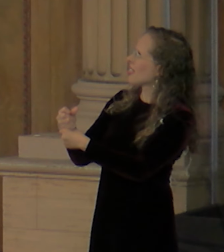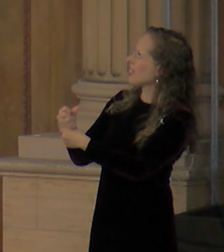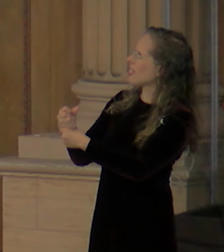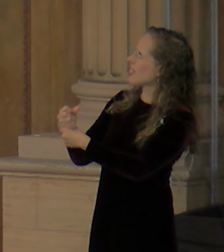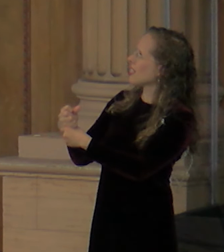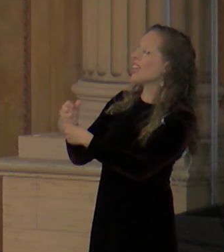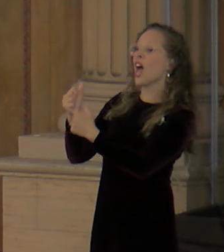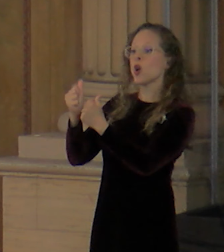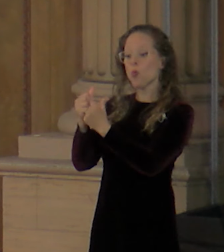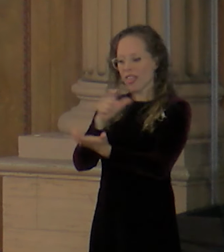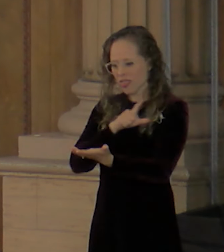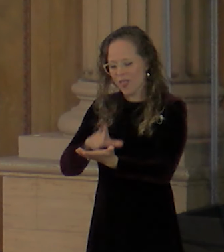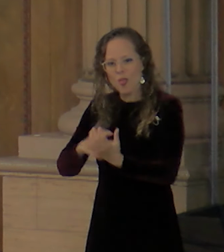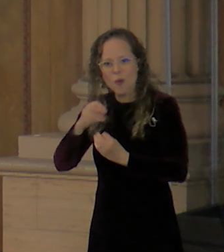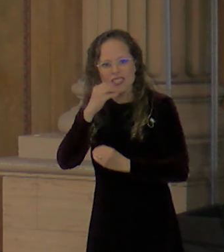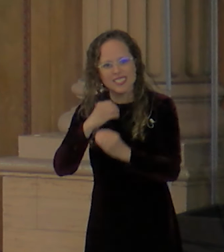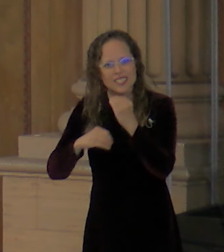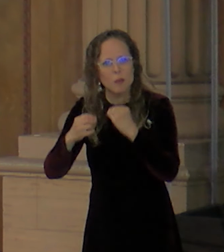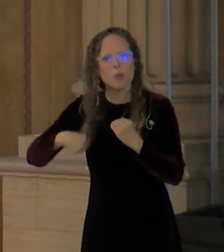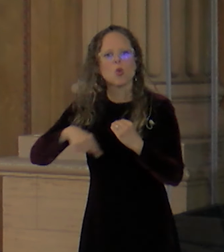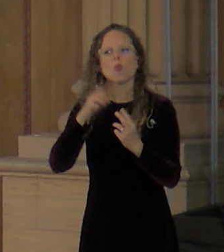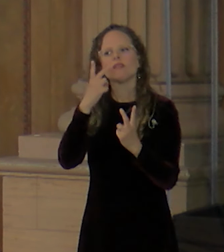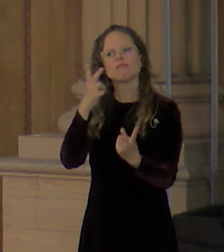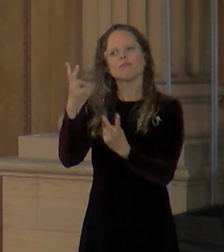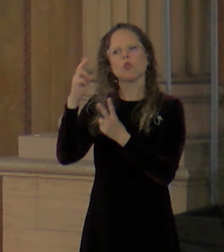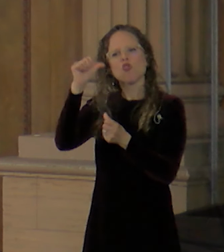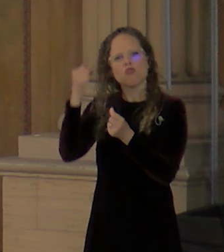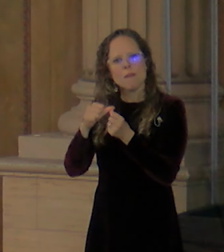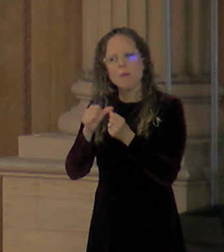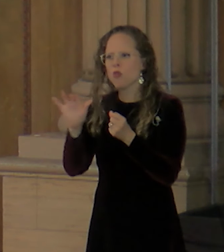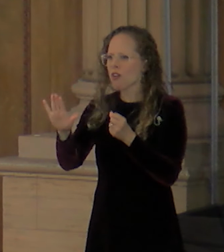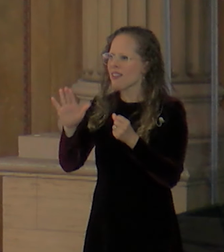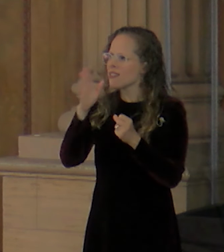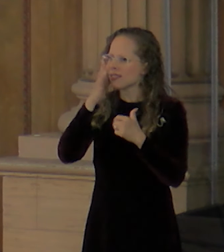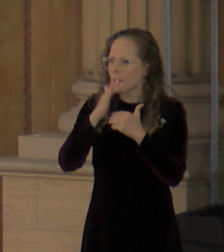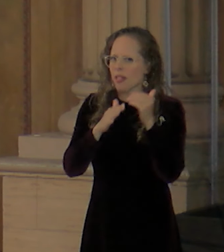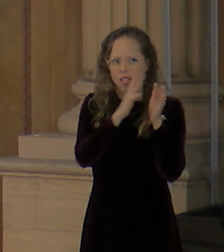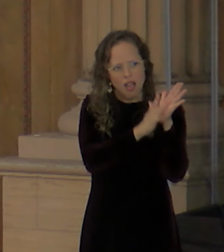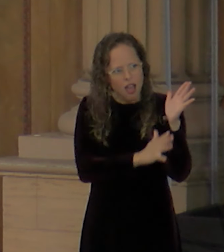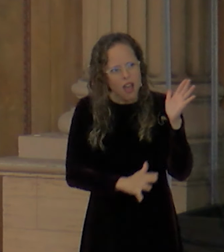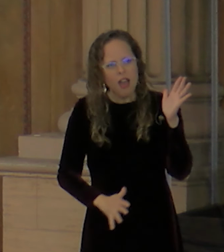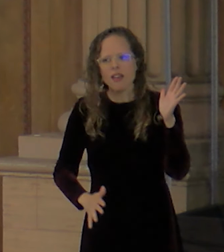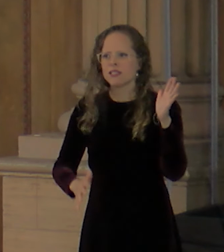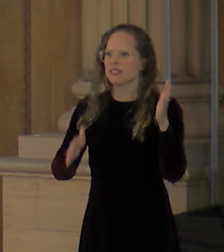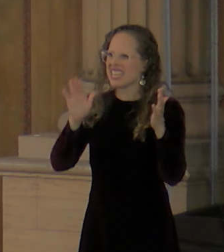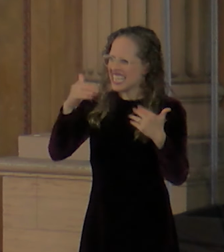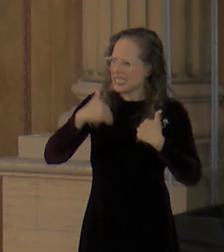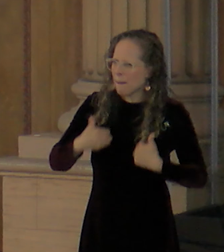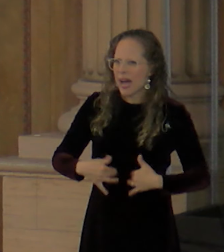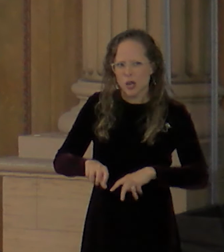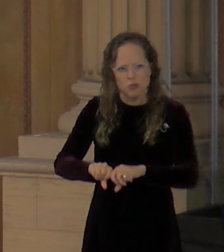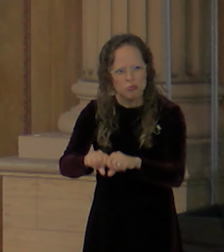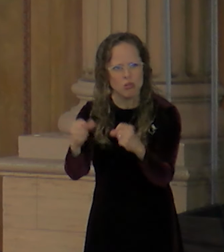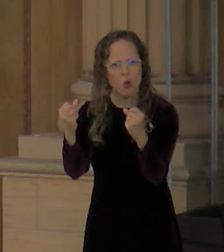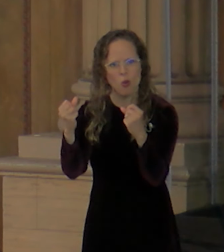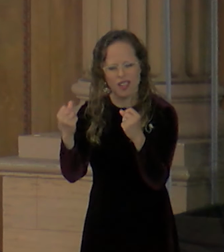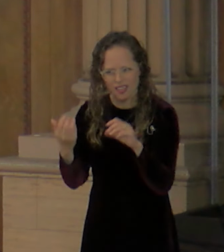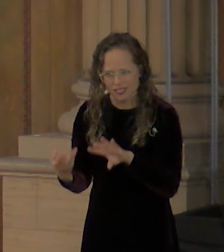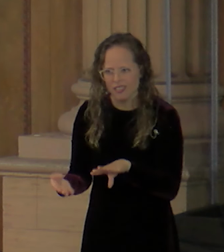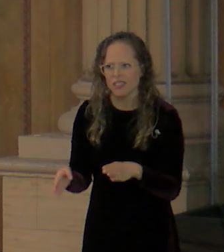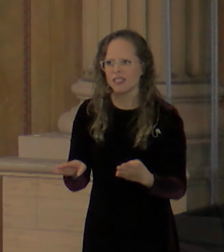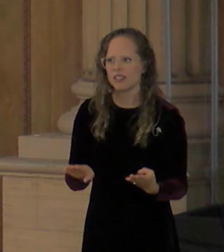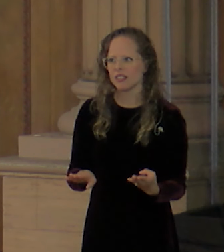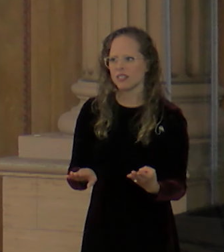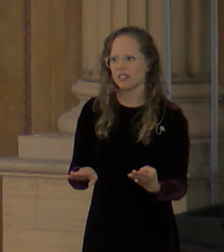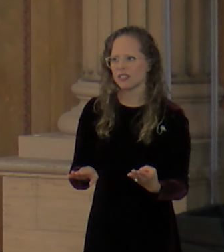spilled so that we could be redeemed. Every time we take this supper, we're preaching to ourselves again that I am far more